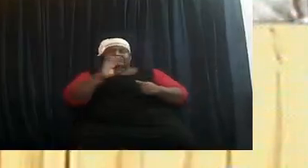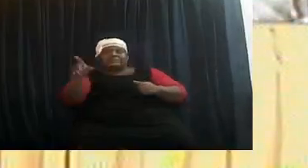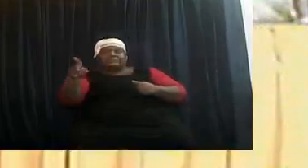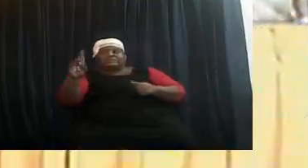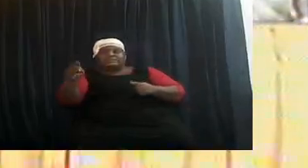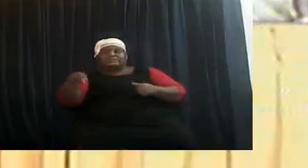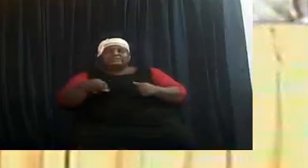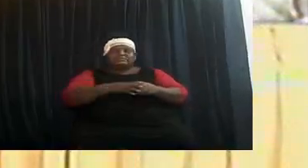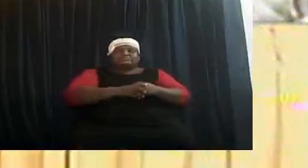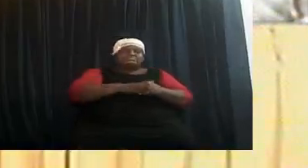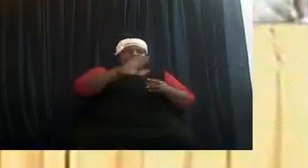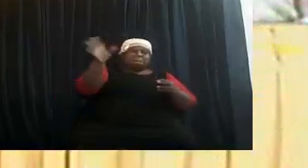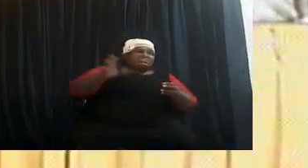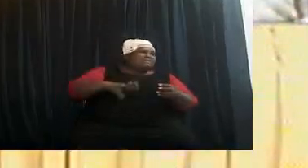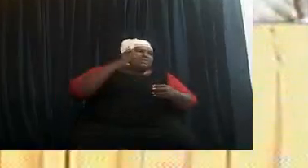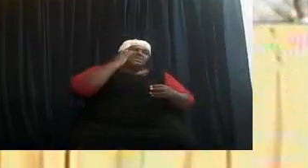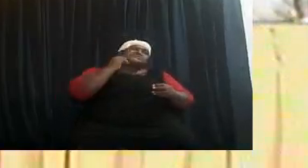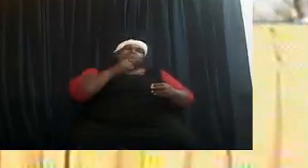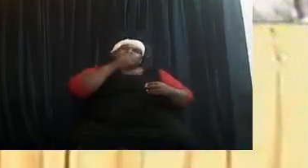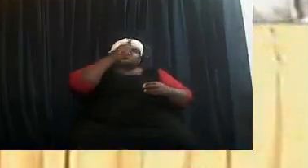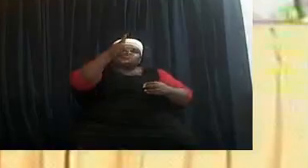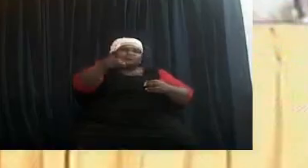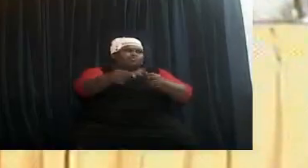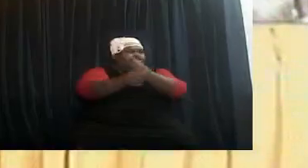you have never experienced true love.